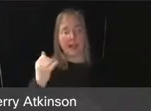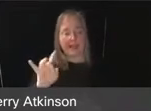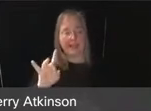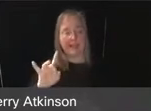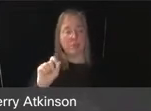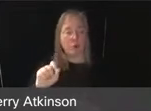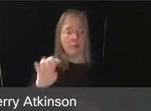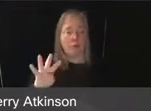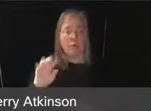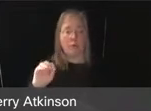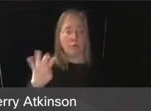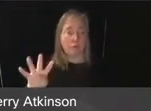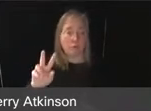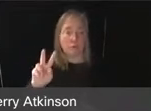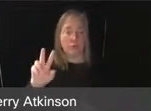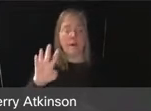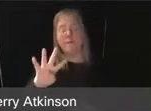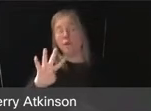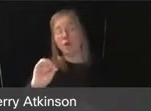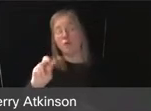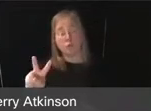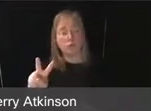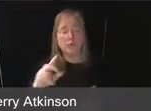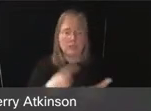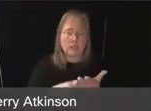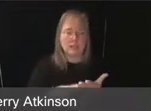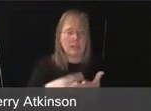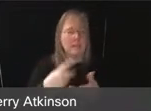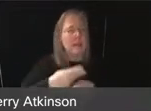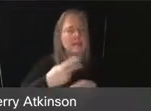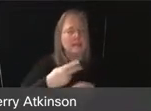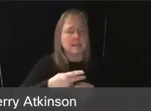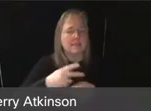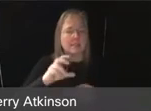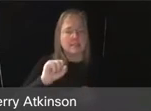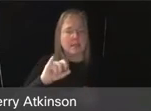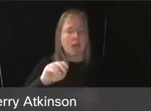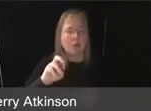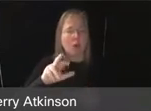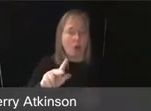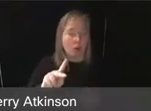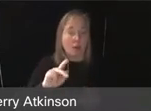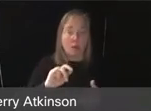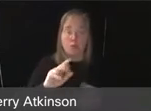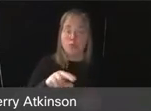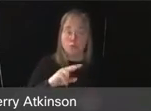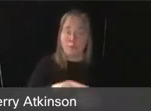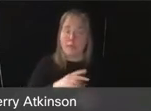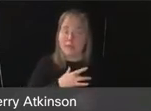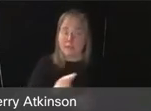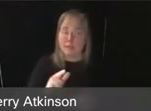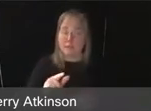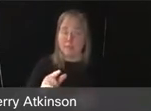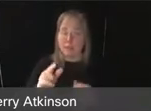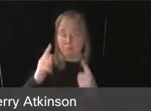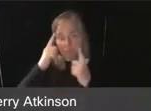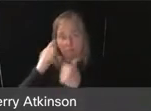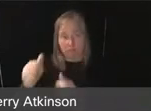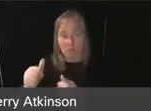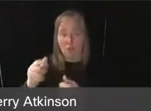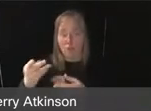the maintenance of sidewalk. In general, the sidewalk maintenance is on the adjacent property owner. It's not on the county, unless